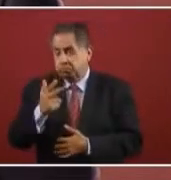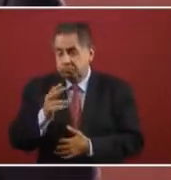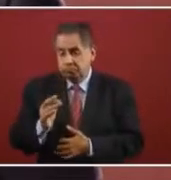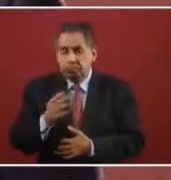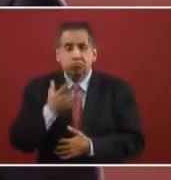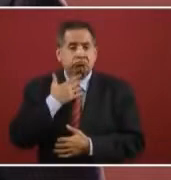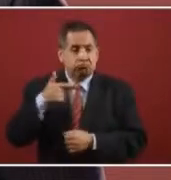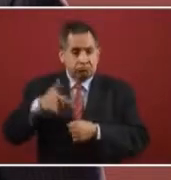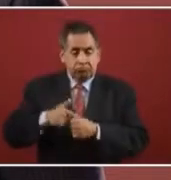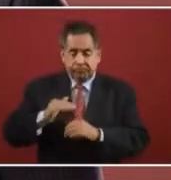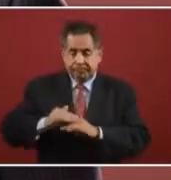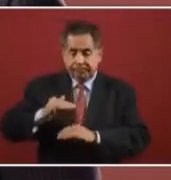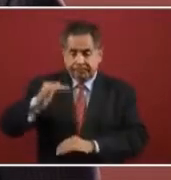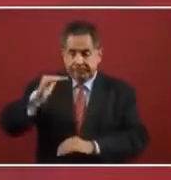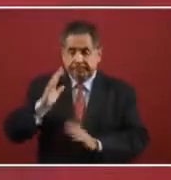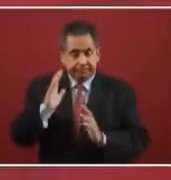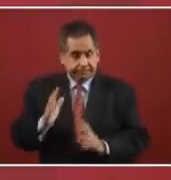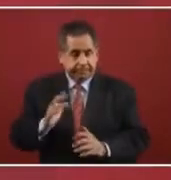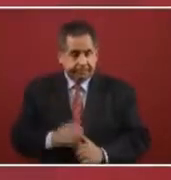of